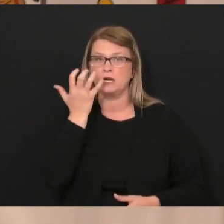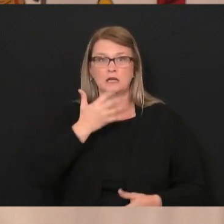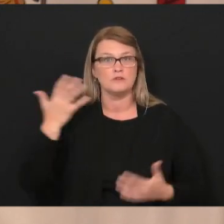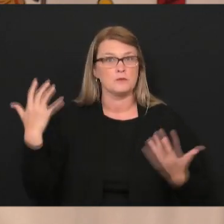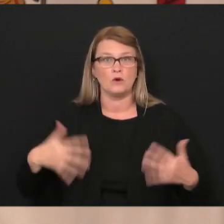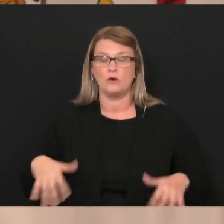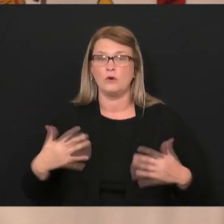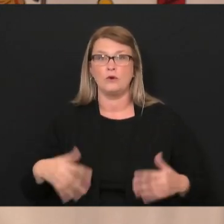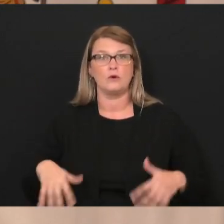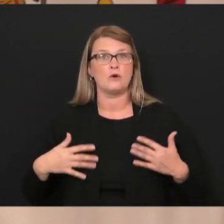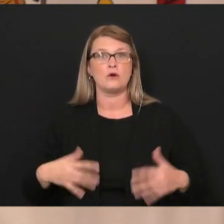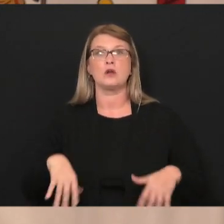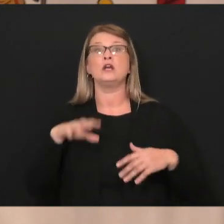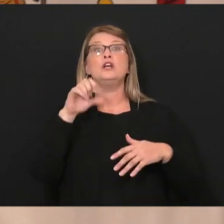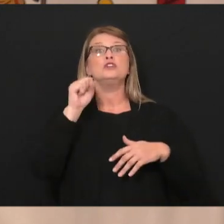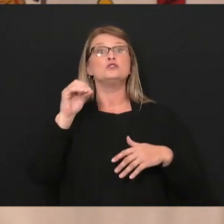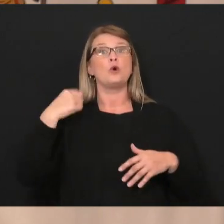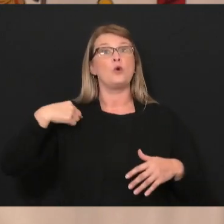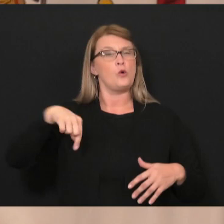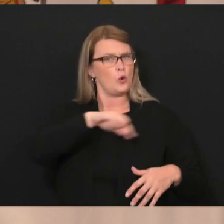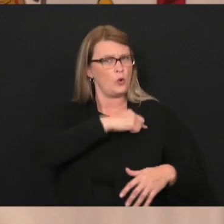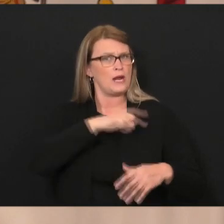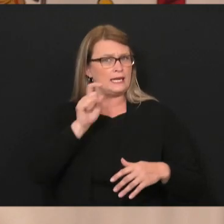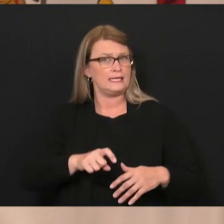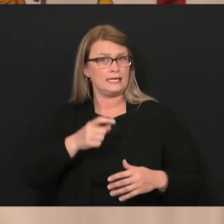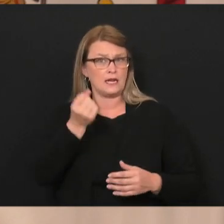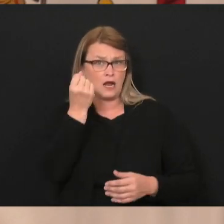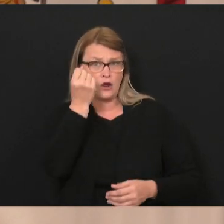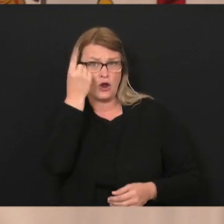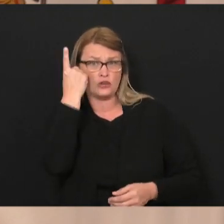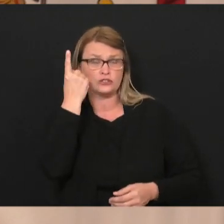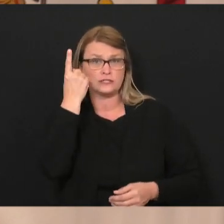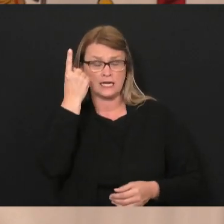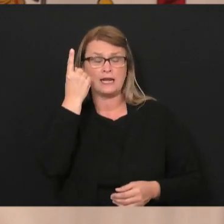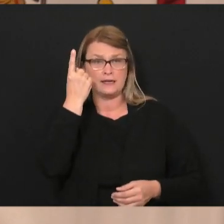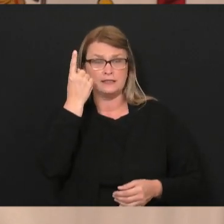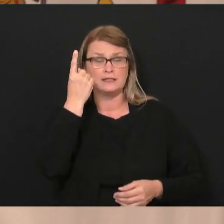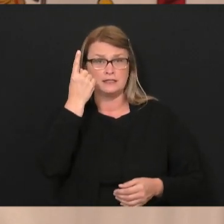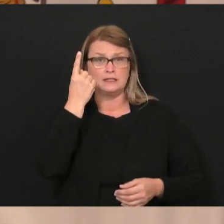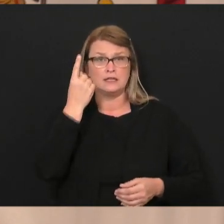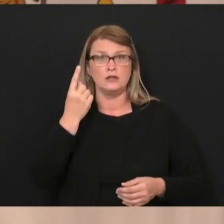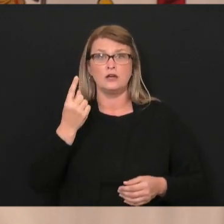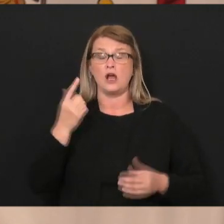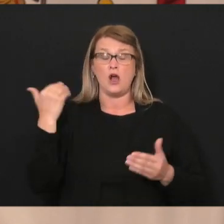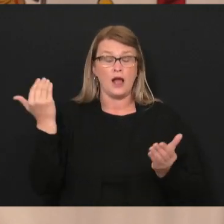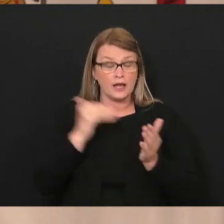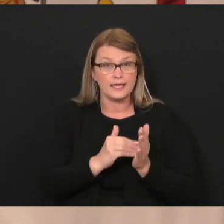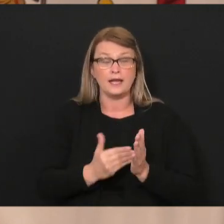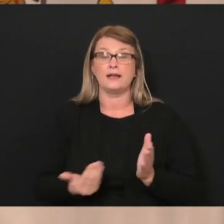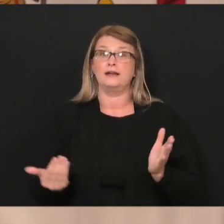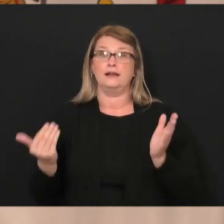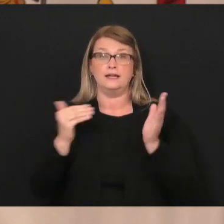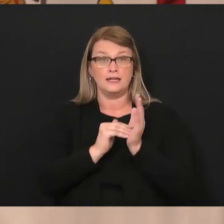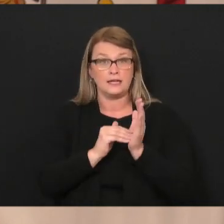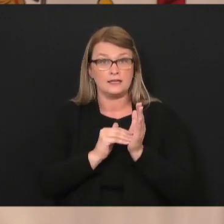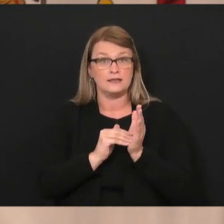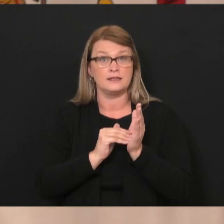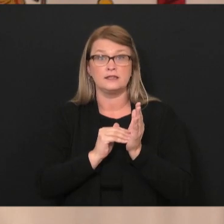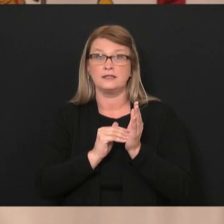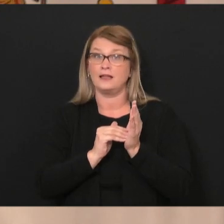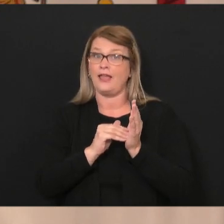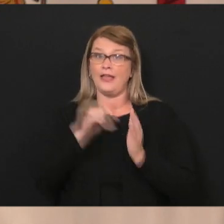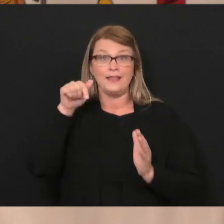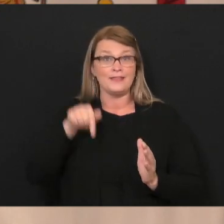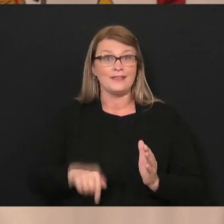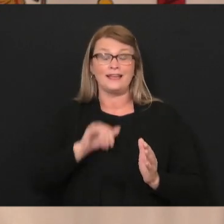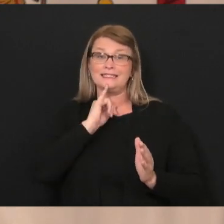The thing that we have all got to realize and go over in our minds over and over and over, this